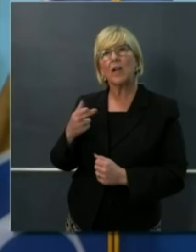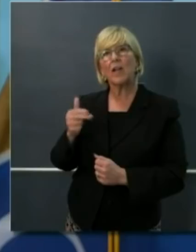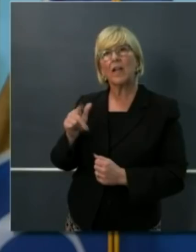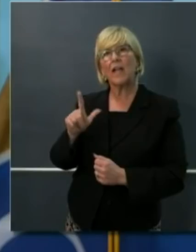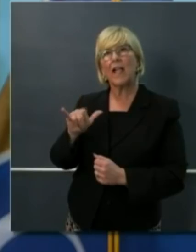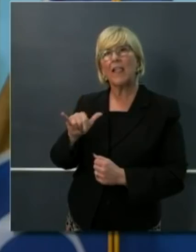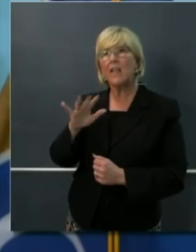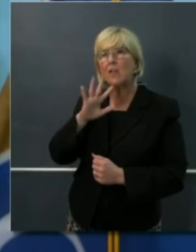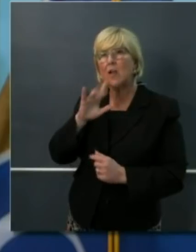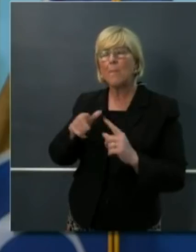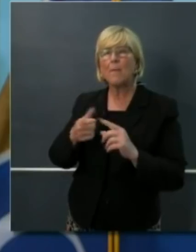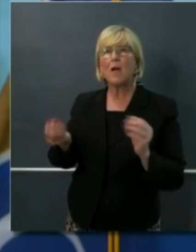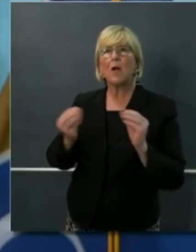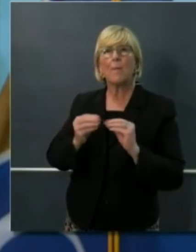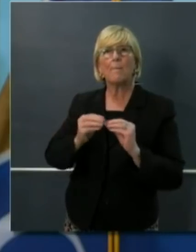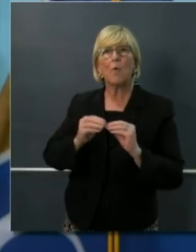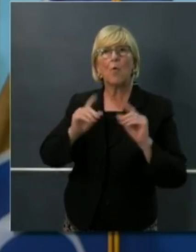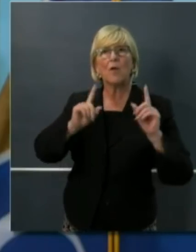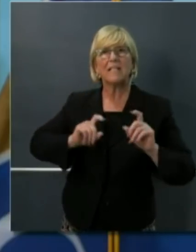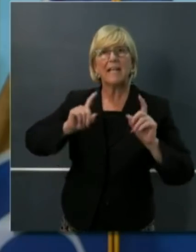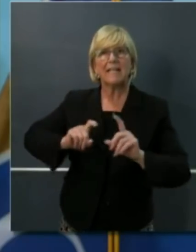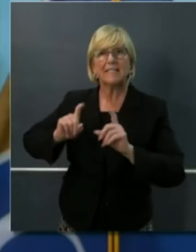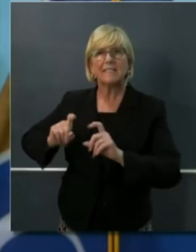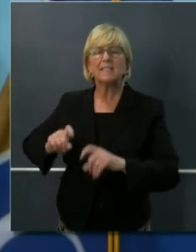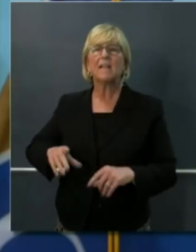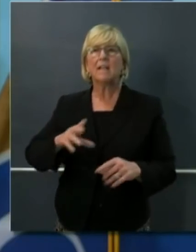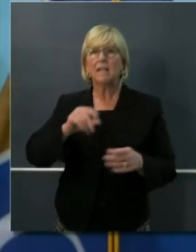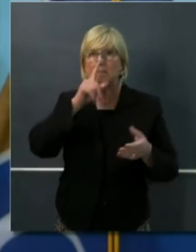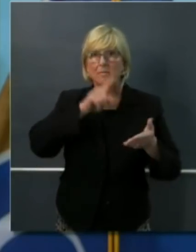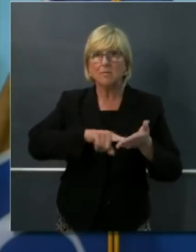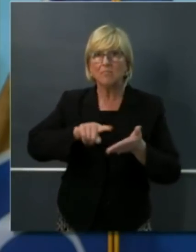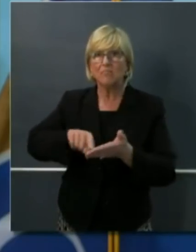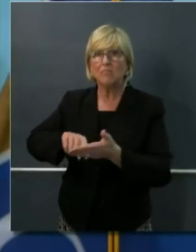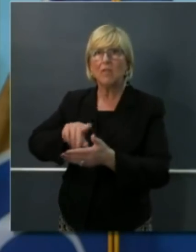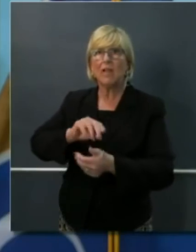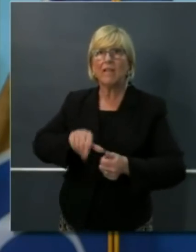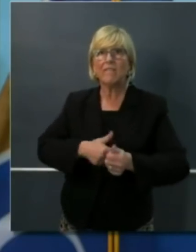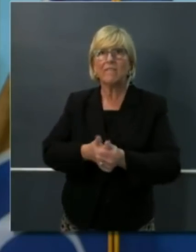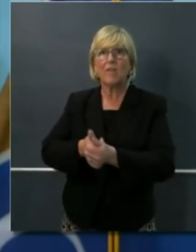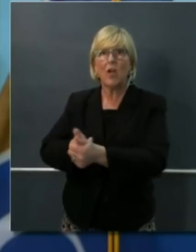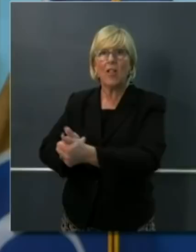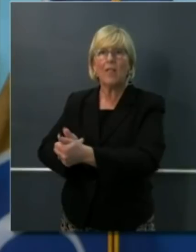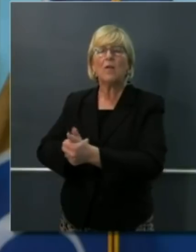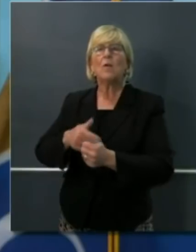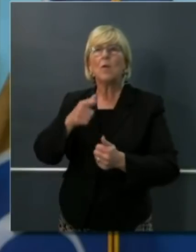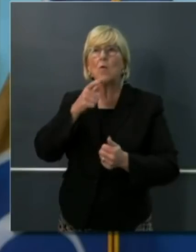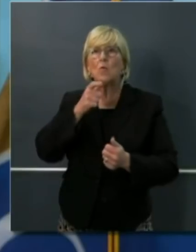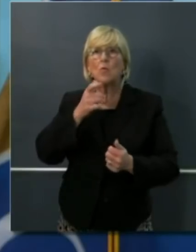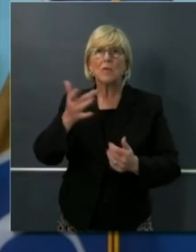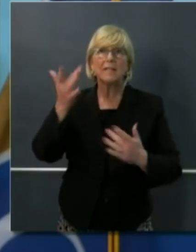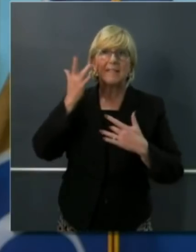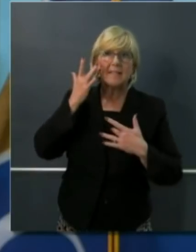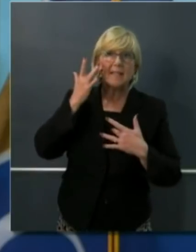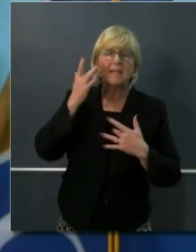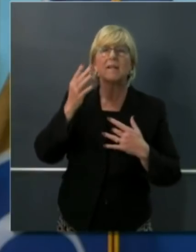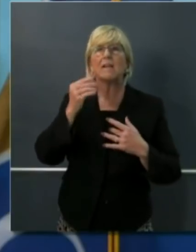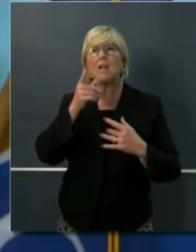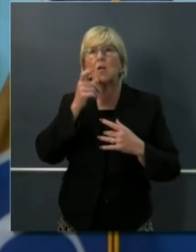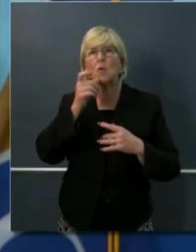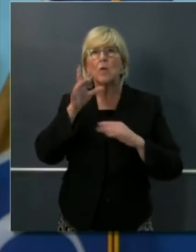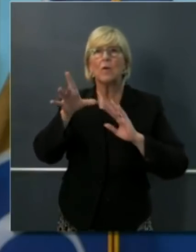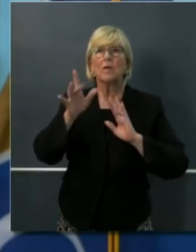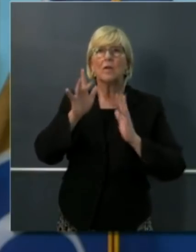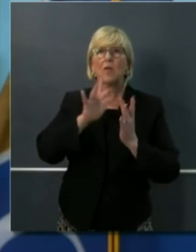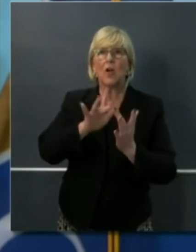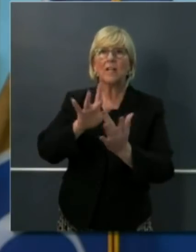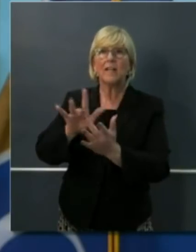inclusive, more comprehensive, and the capacity to build this army of tracers and ultimately begin the very